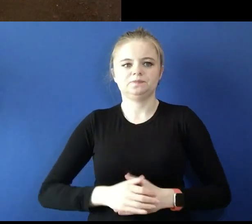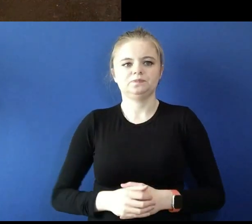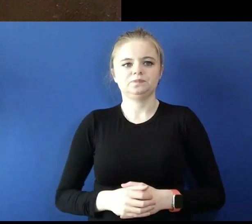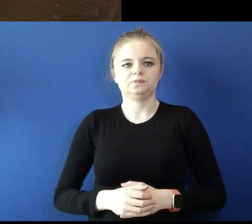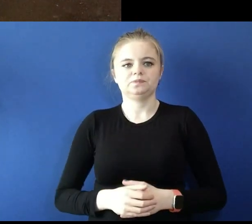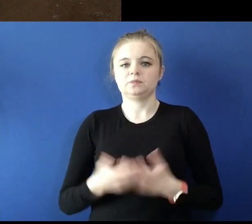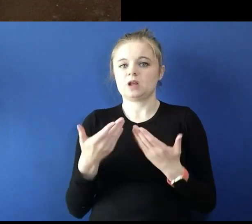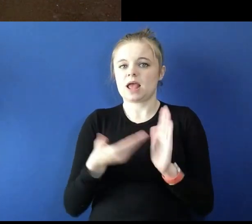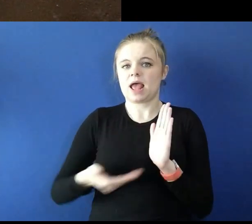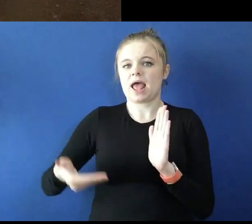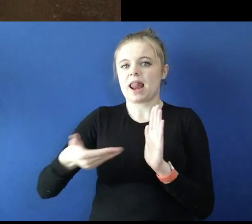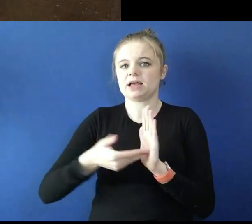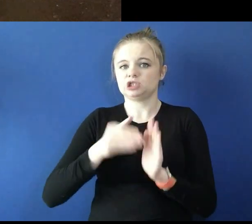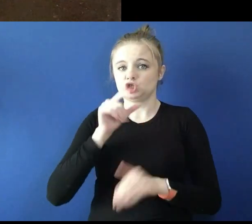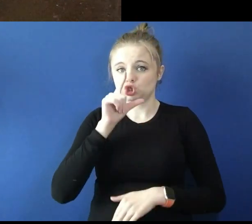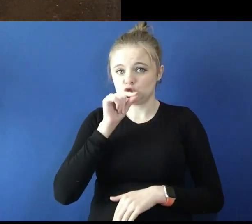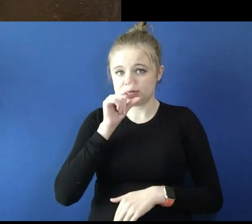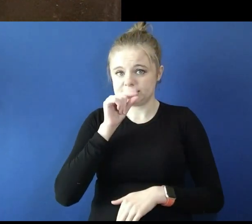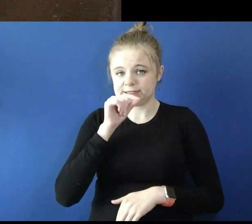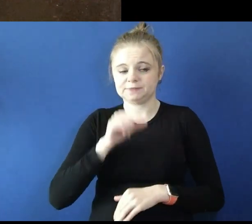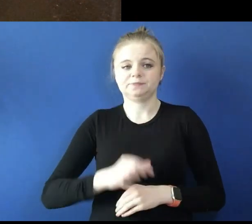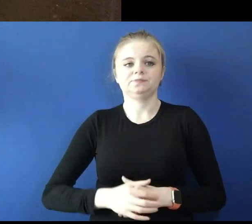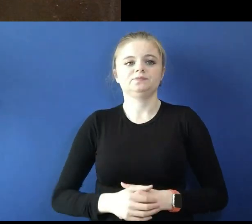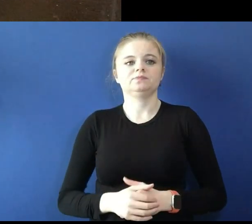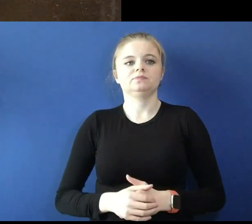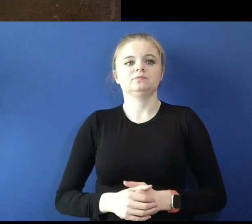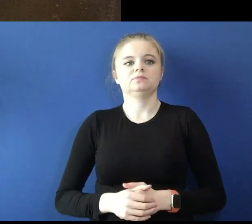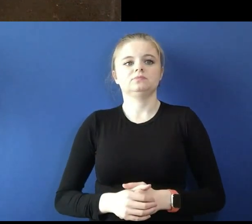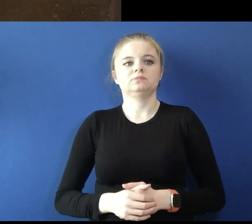Into this, we are going to add the chicken.